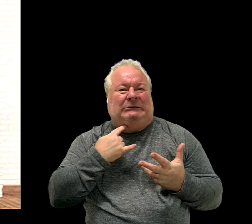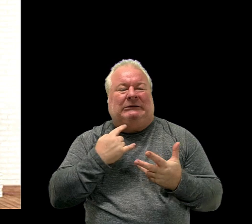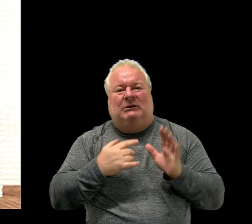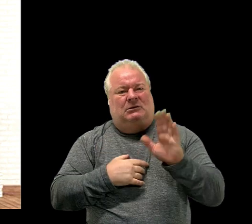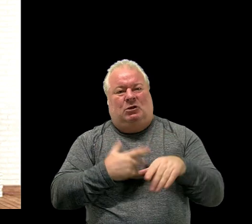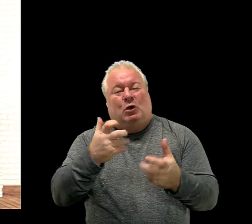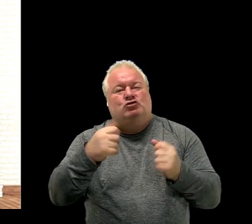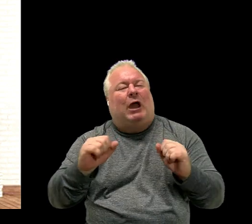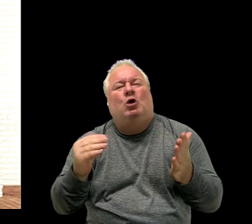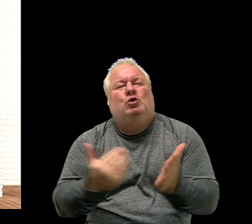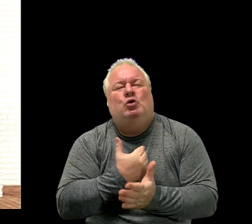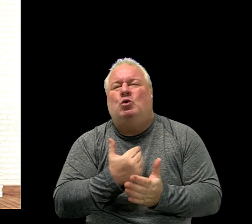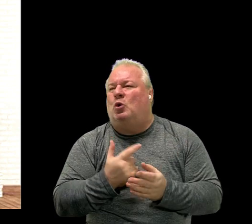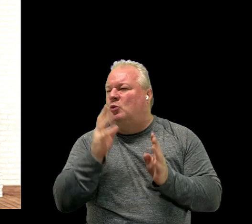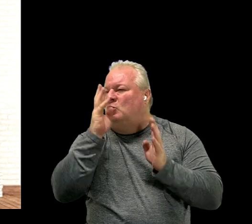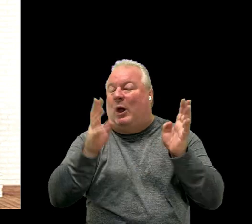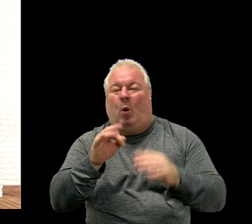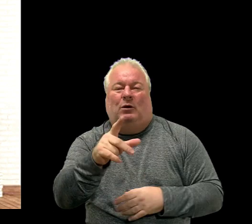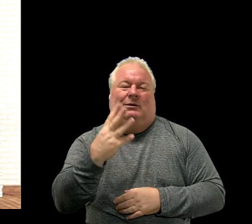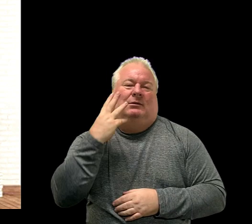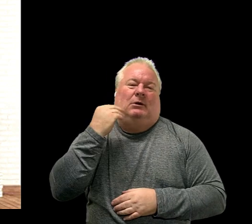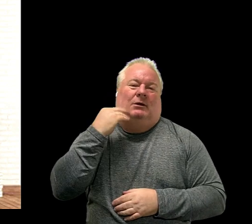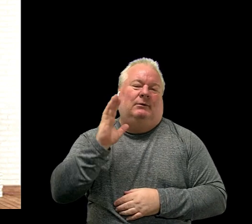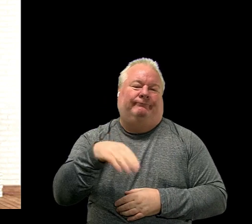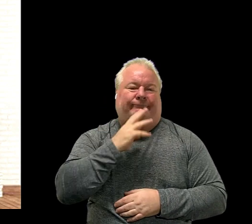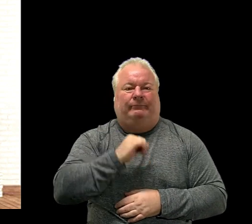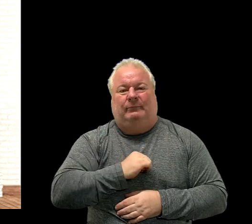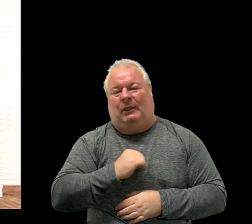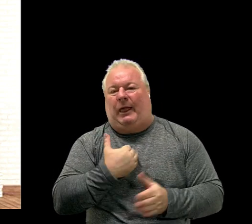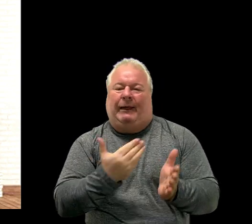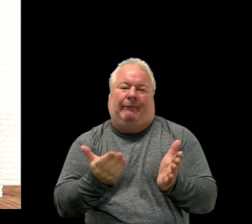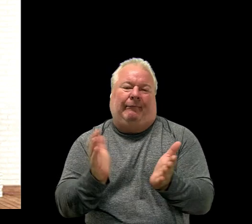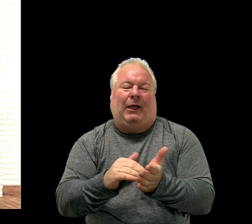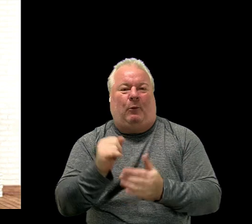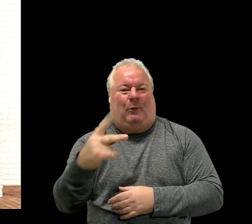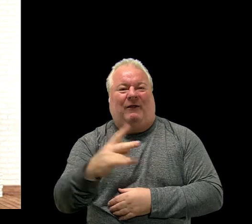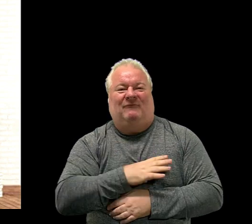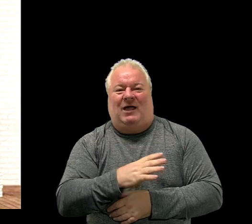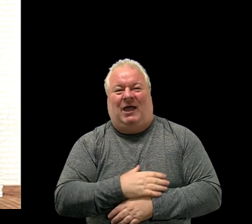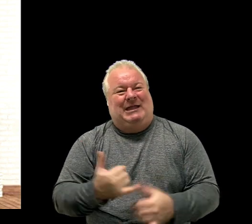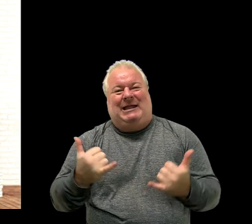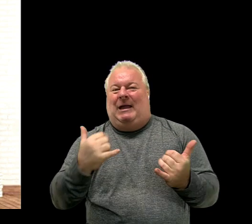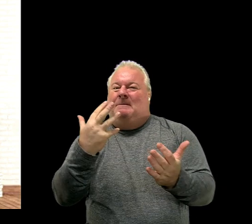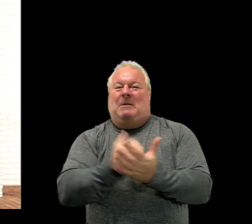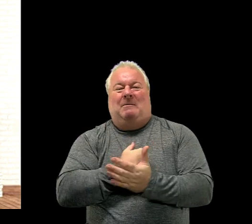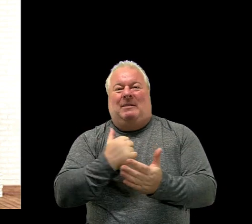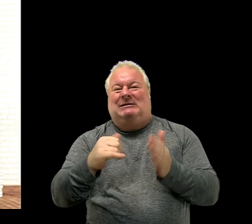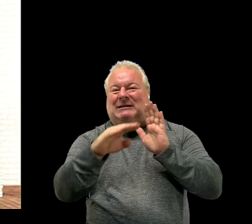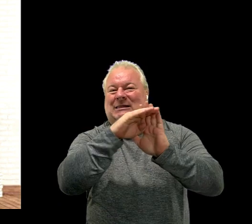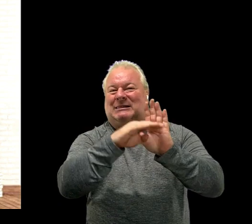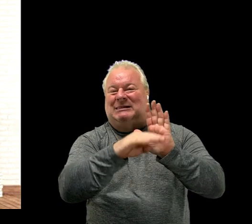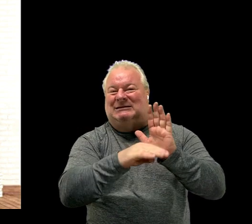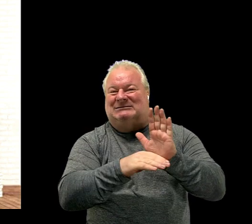something new, or if you've done it before and you want to do it again, here is a list of